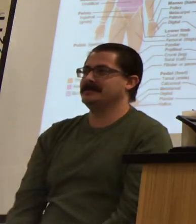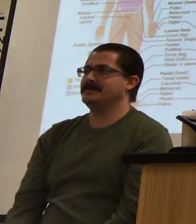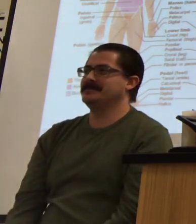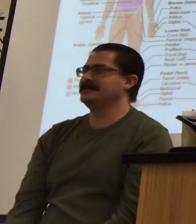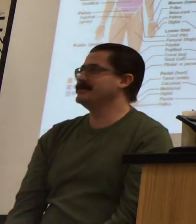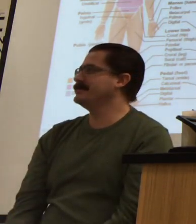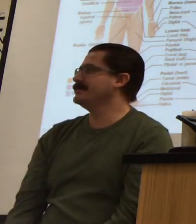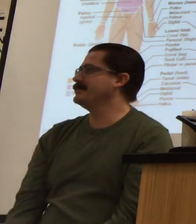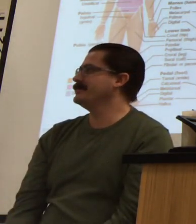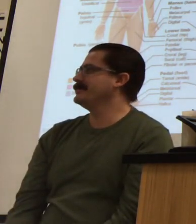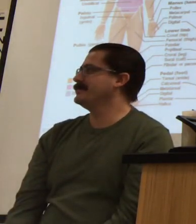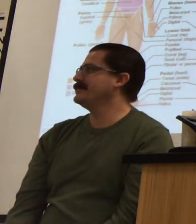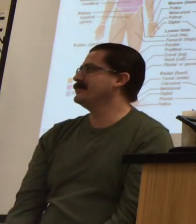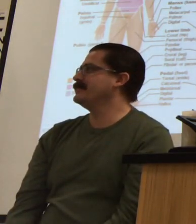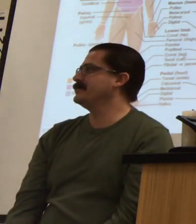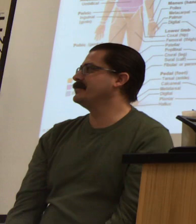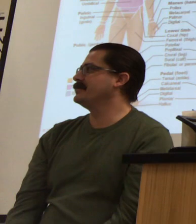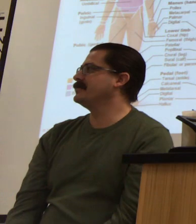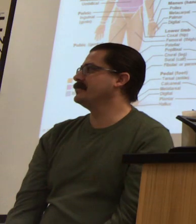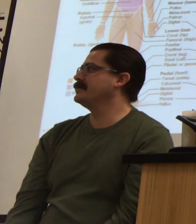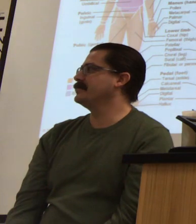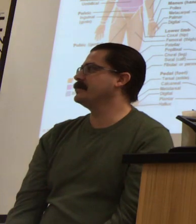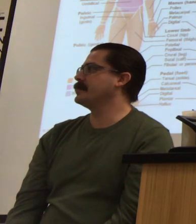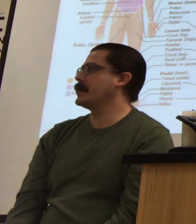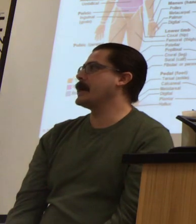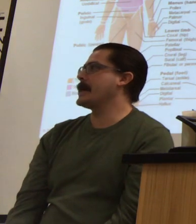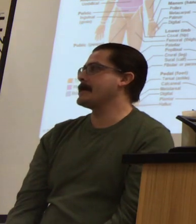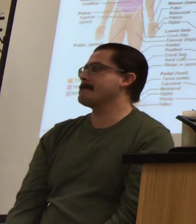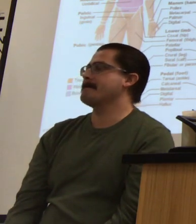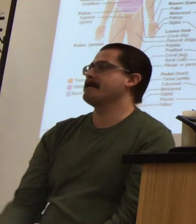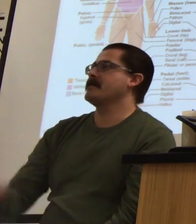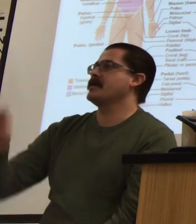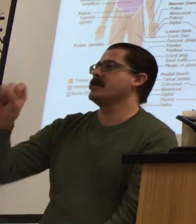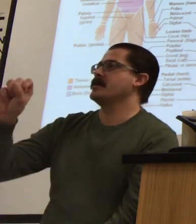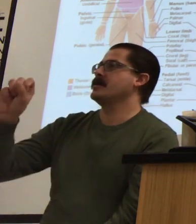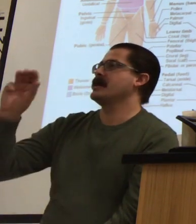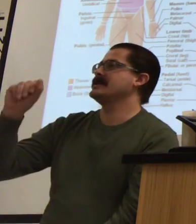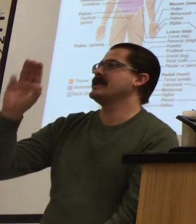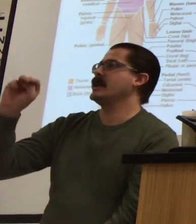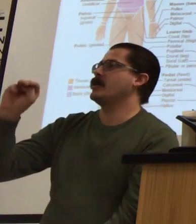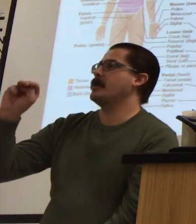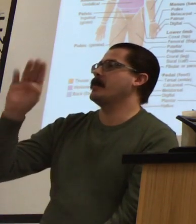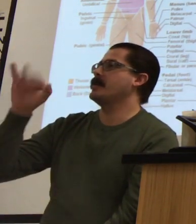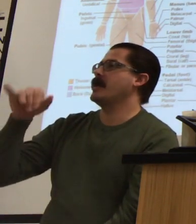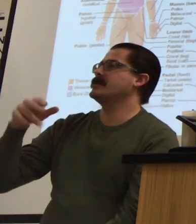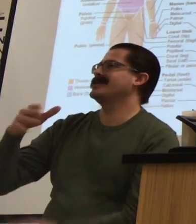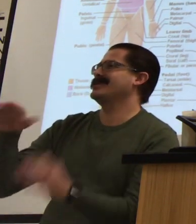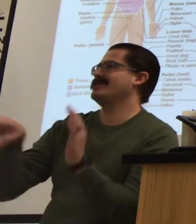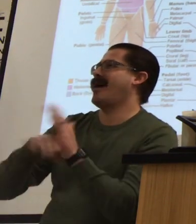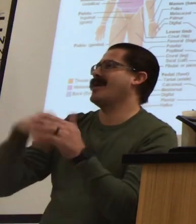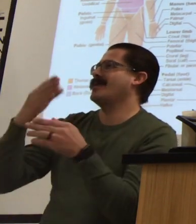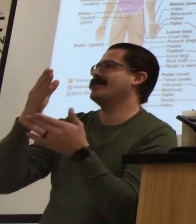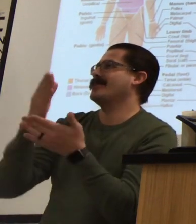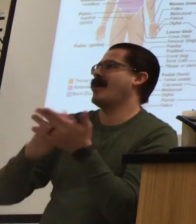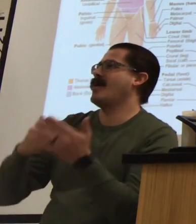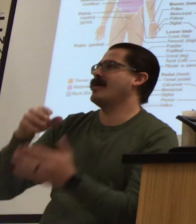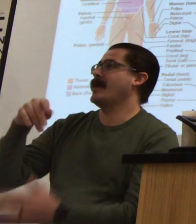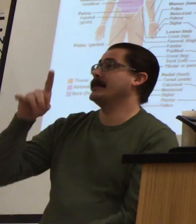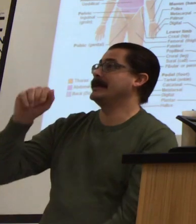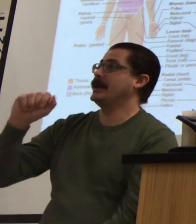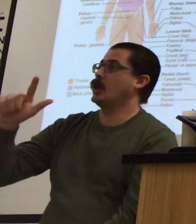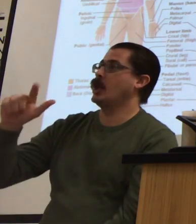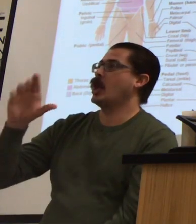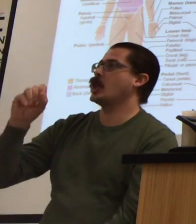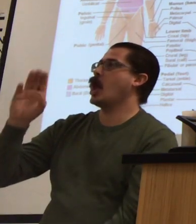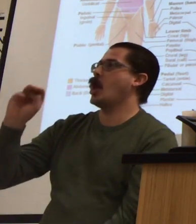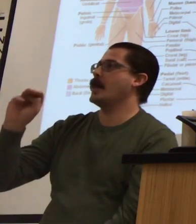Also back here, kind of in the region, the sacral region. The sacrum is the bottom part of the vertebral column, but let's list it here, this